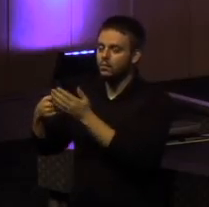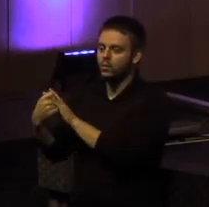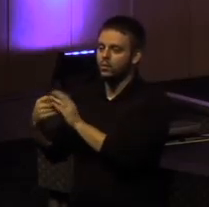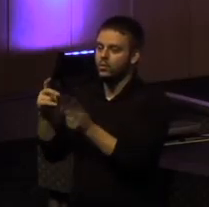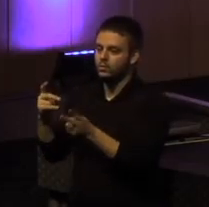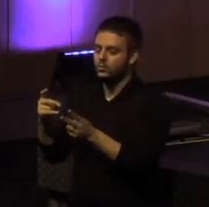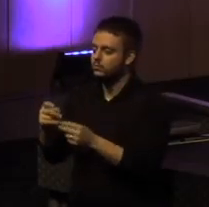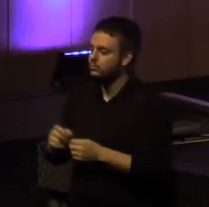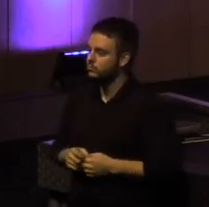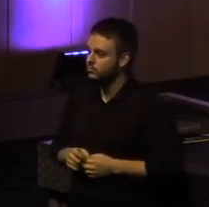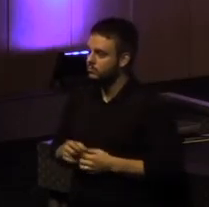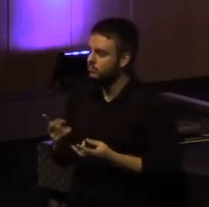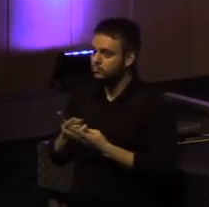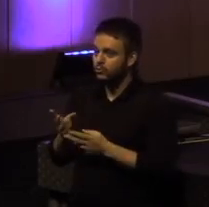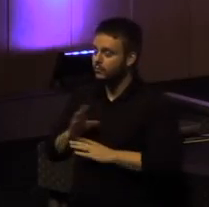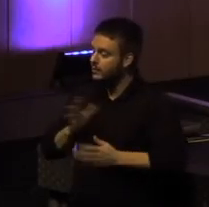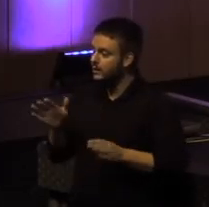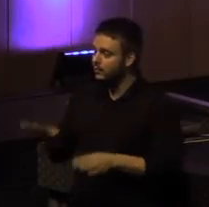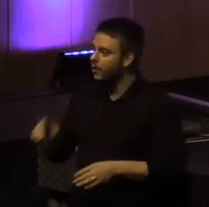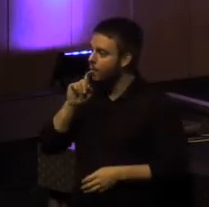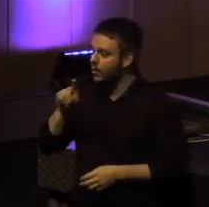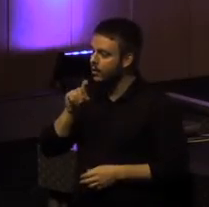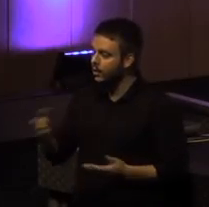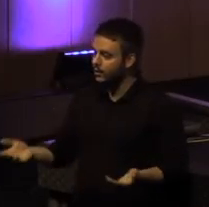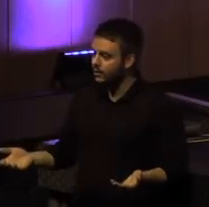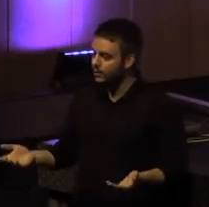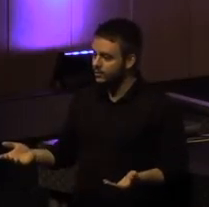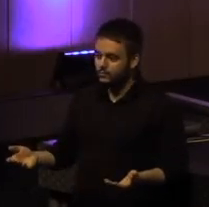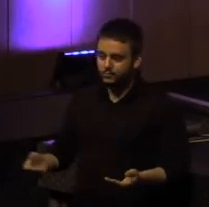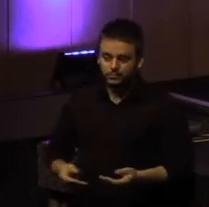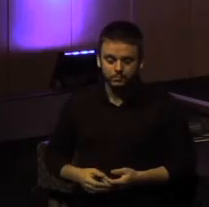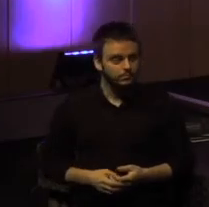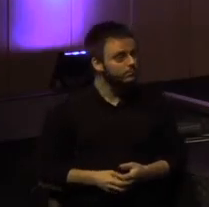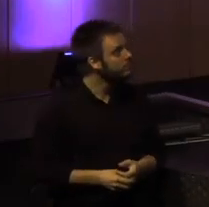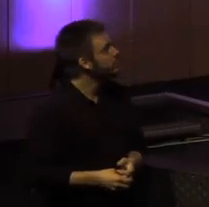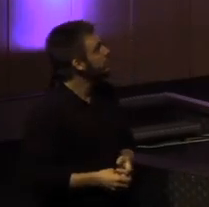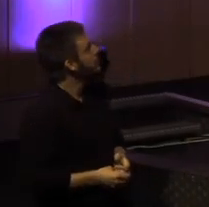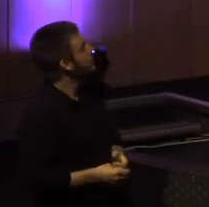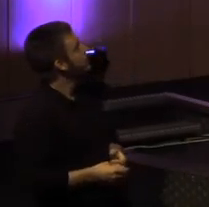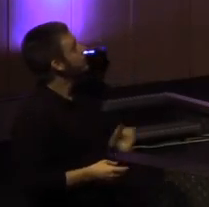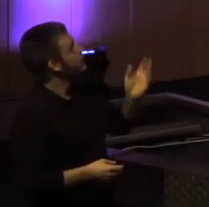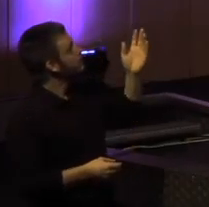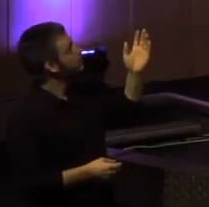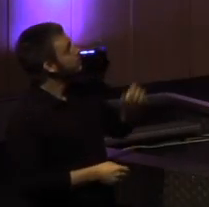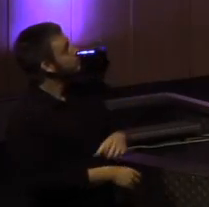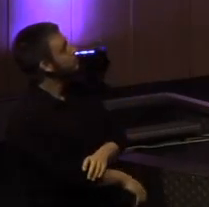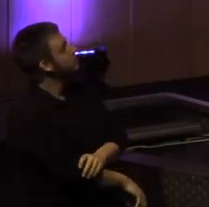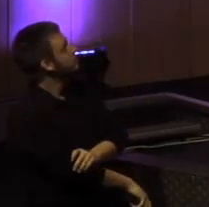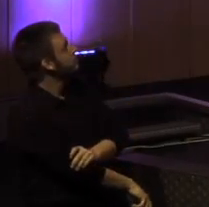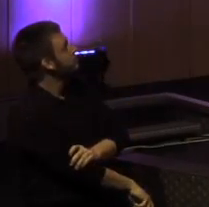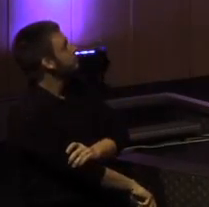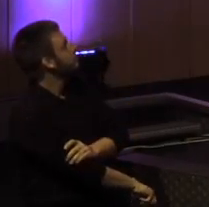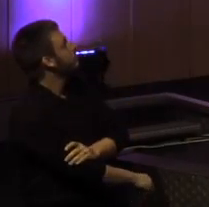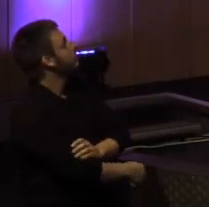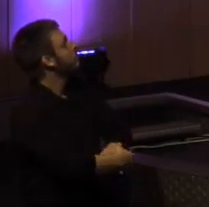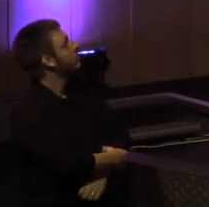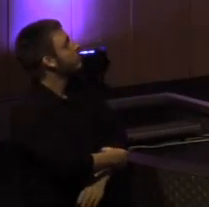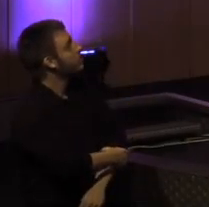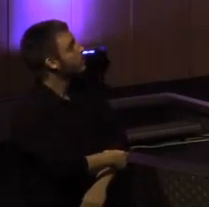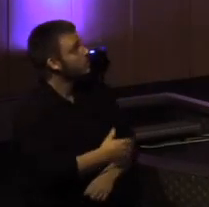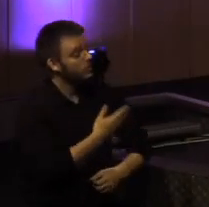are not involved. The chief of Ferguson police shows up to the scene And I asked him on video, did